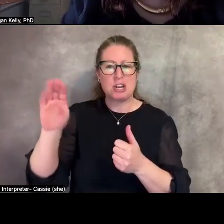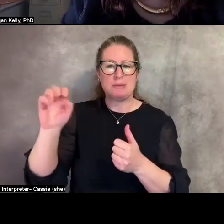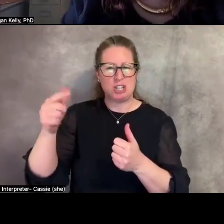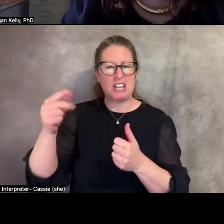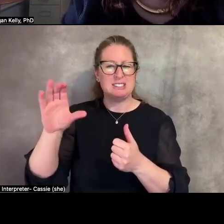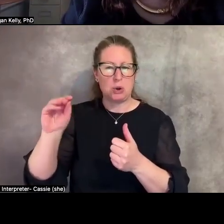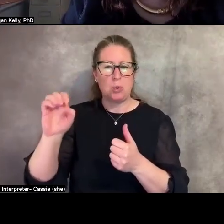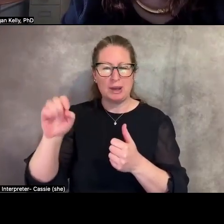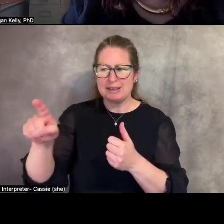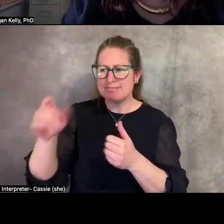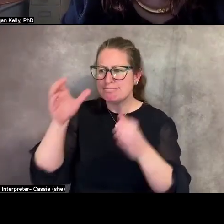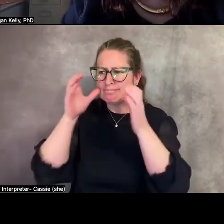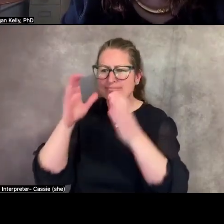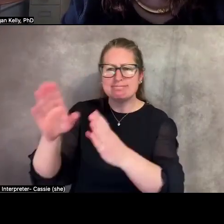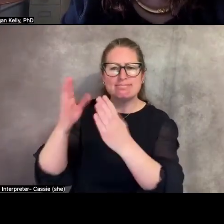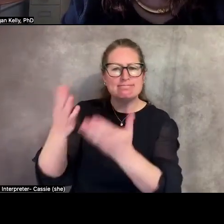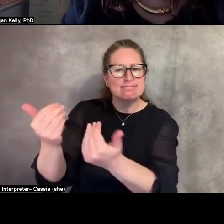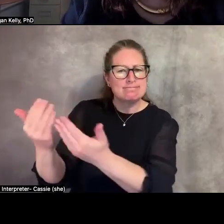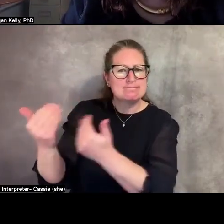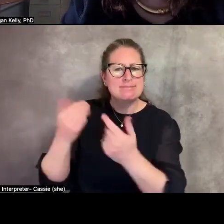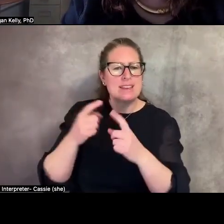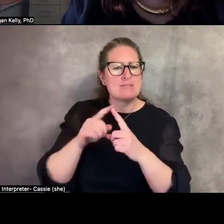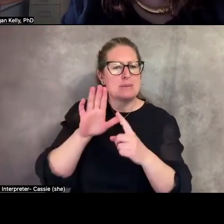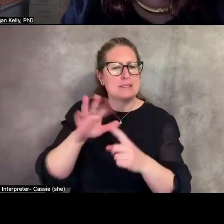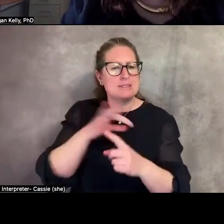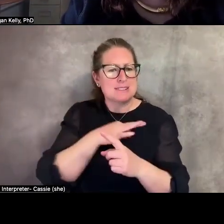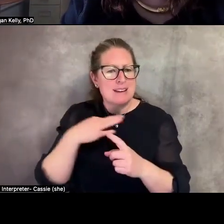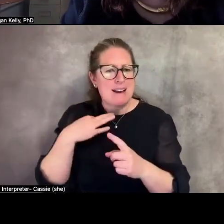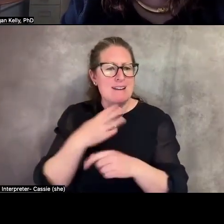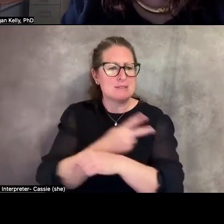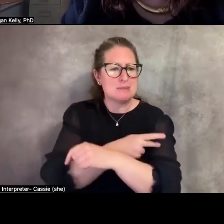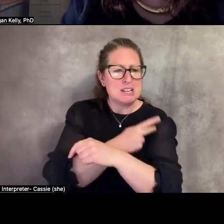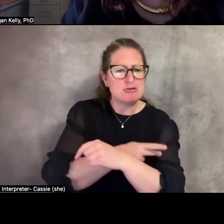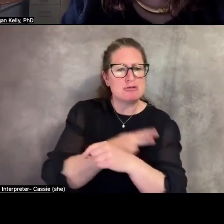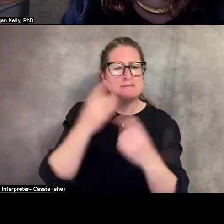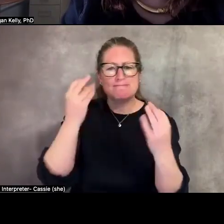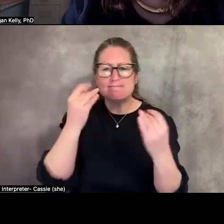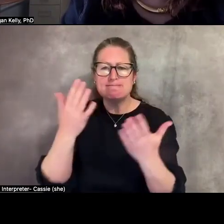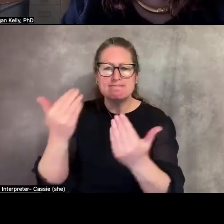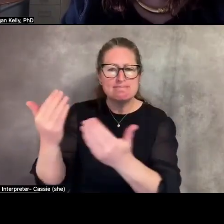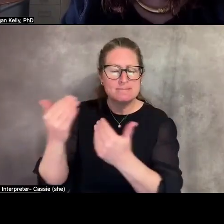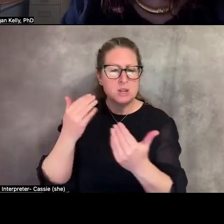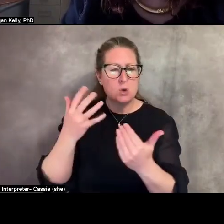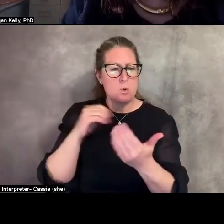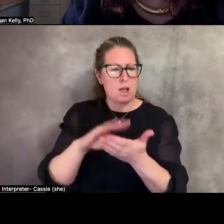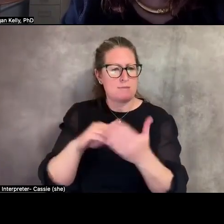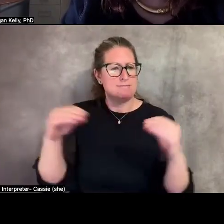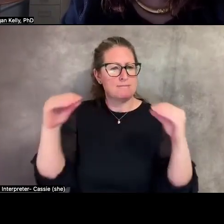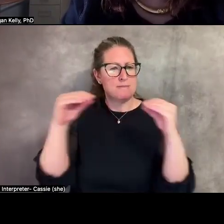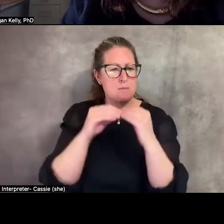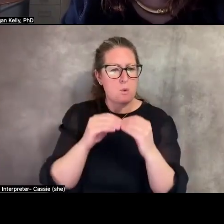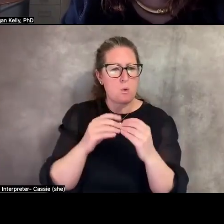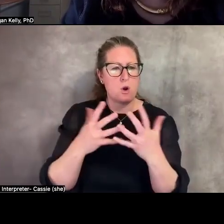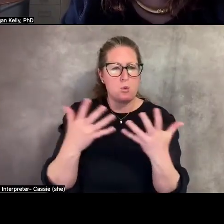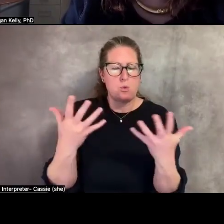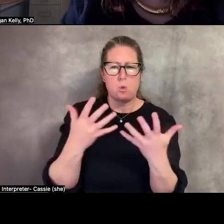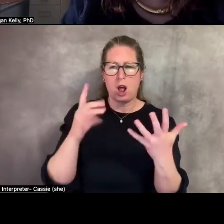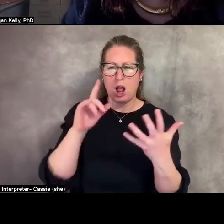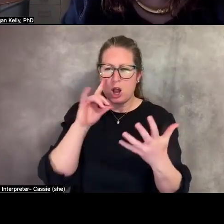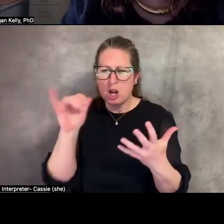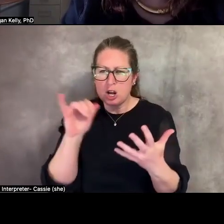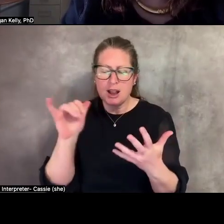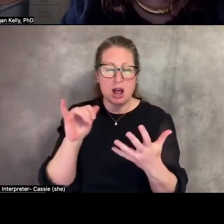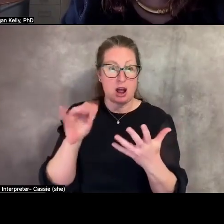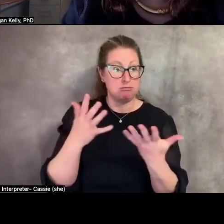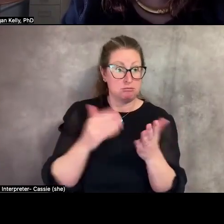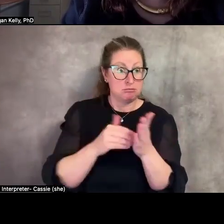from inpatient staff about their experiences and thoughts. We wanted to learn more about the nature and frequency of aggressive behavior